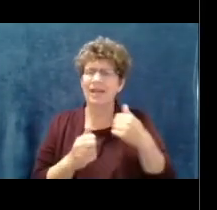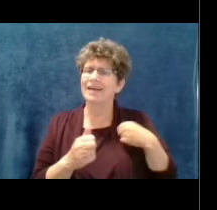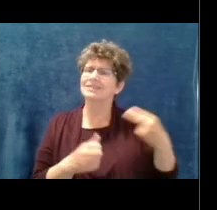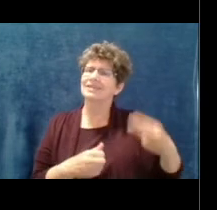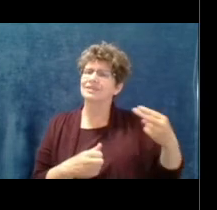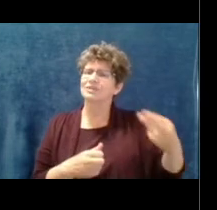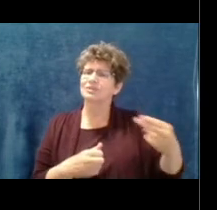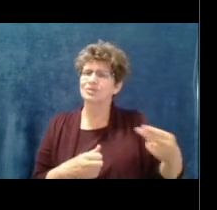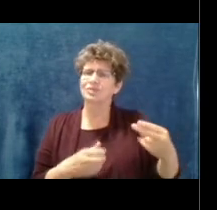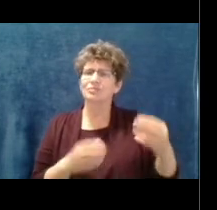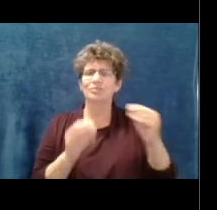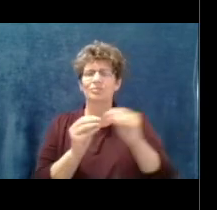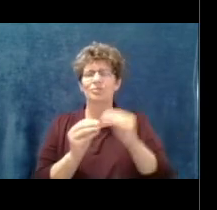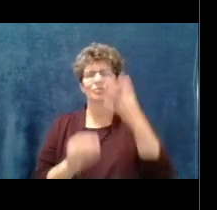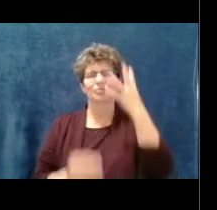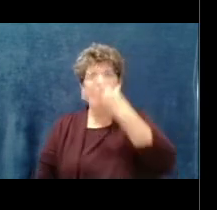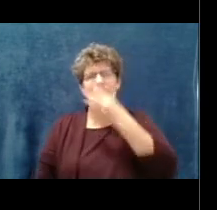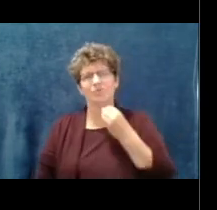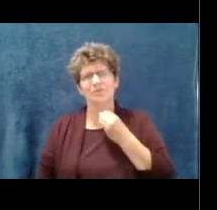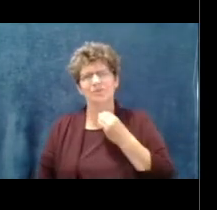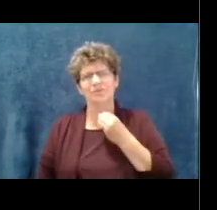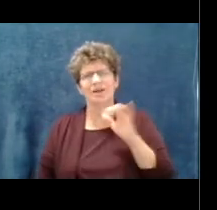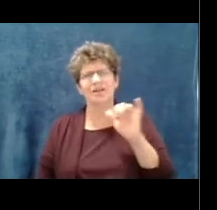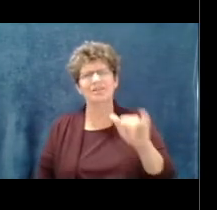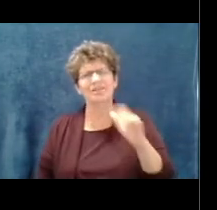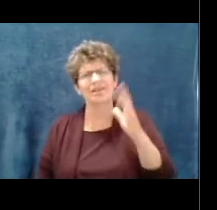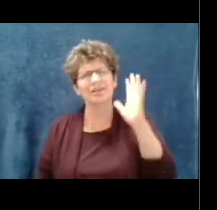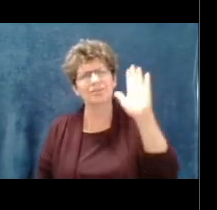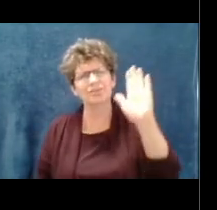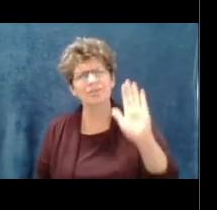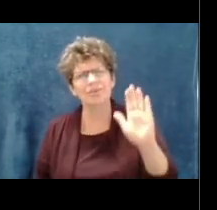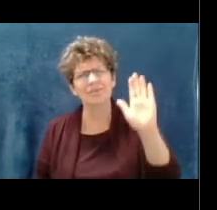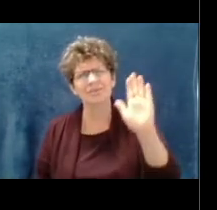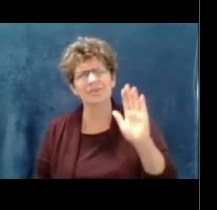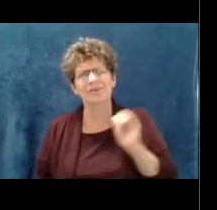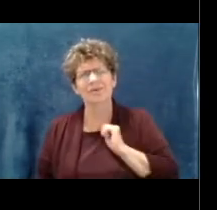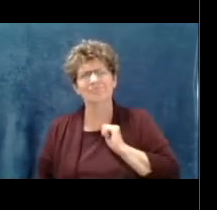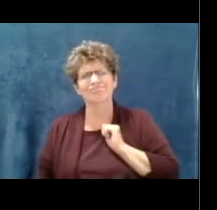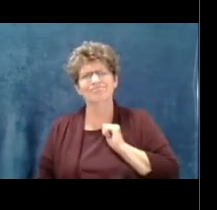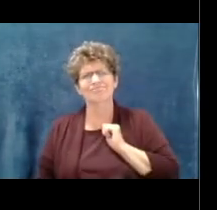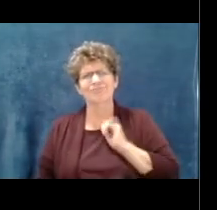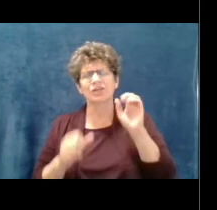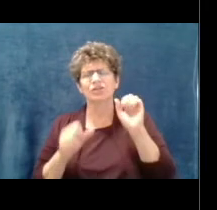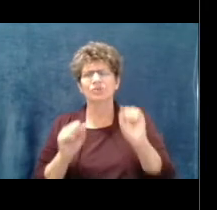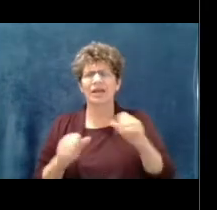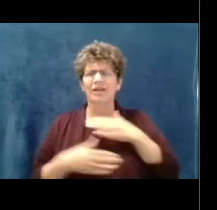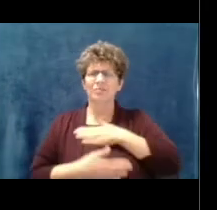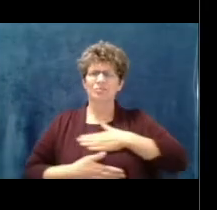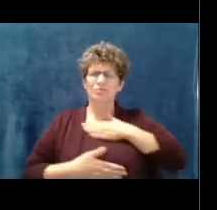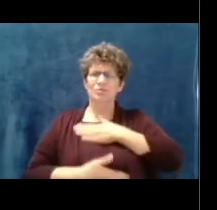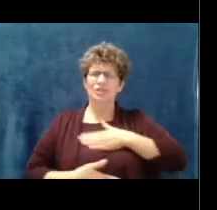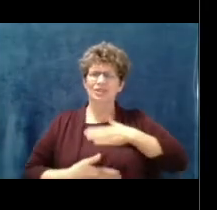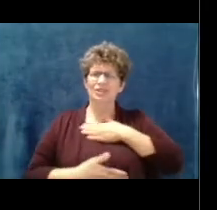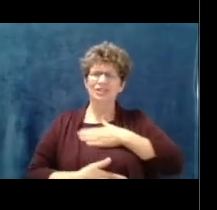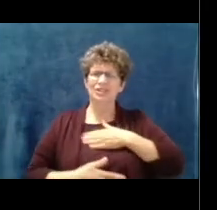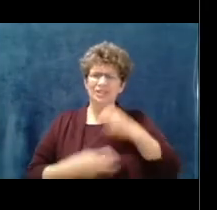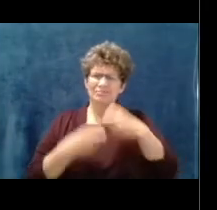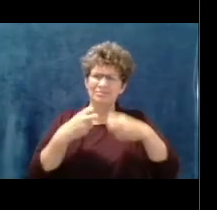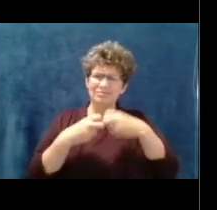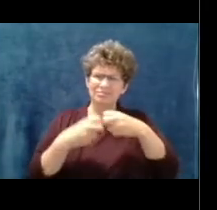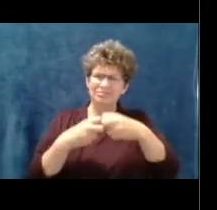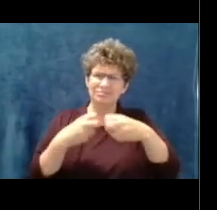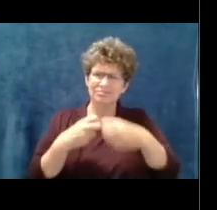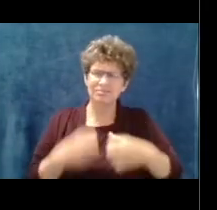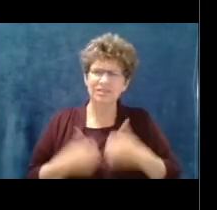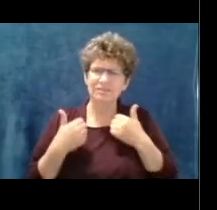Appreciating the adversity that something has gone through. And it's quite different from our culture's obsession with youth